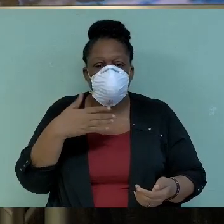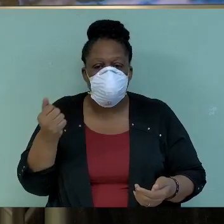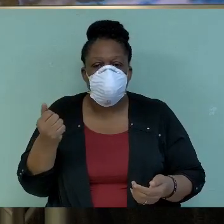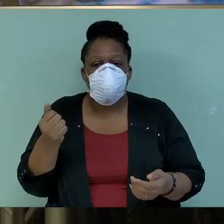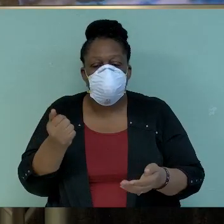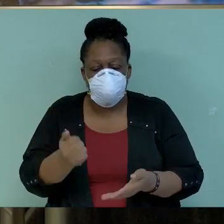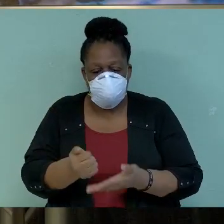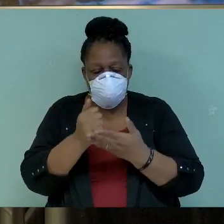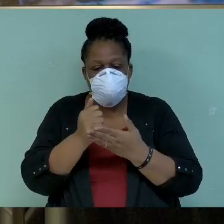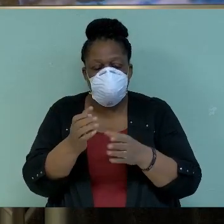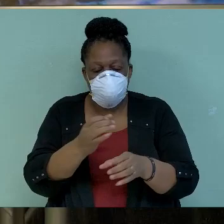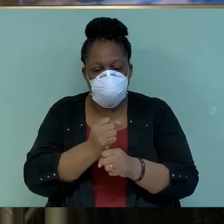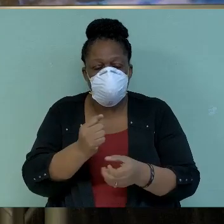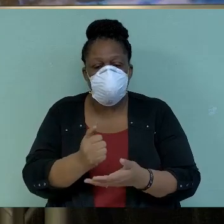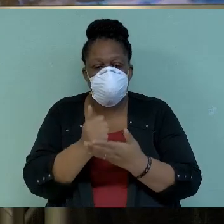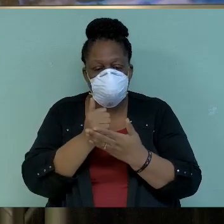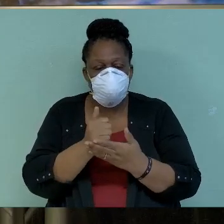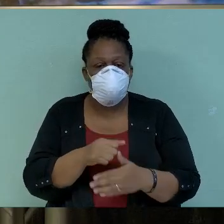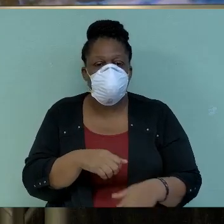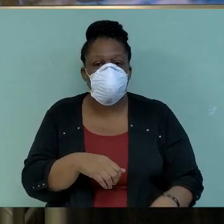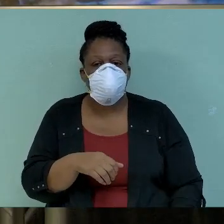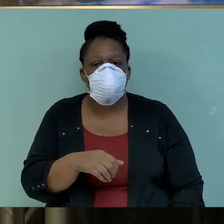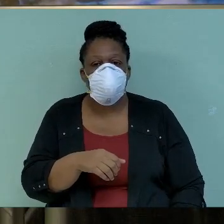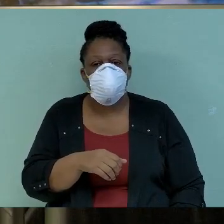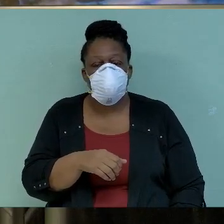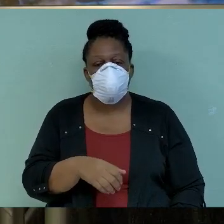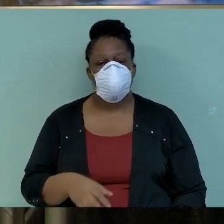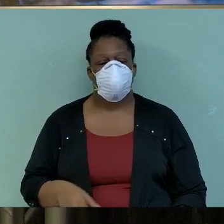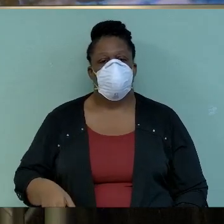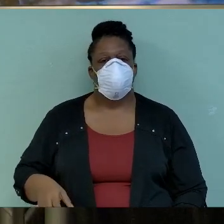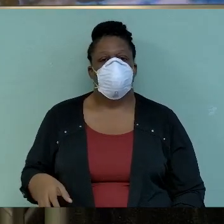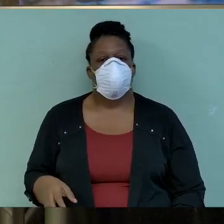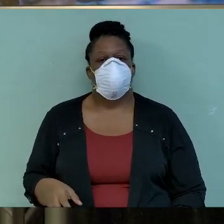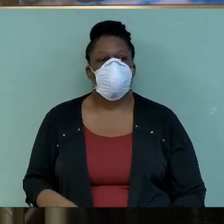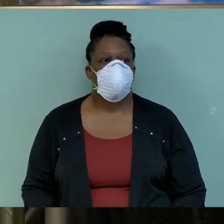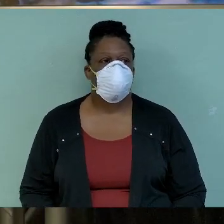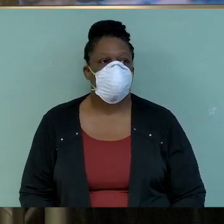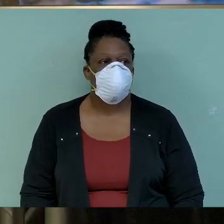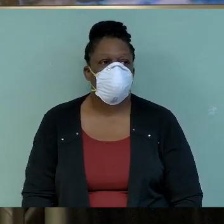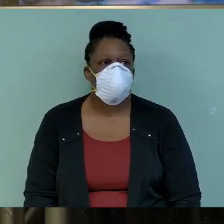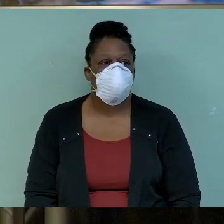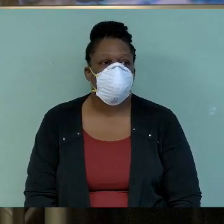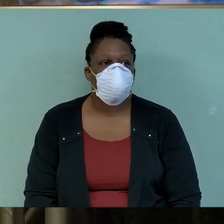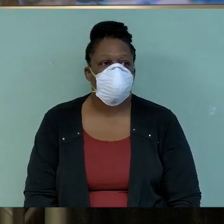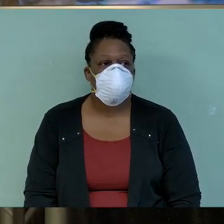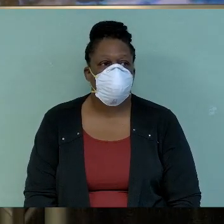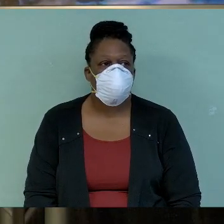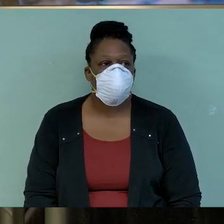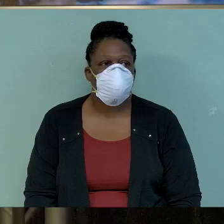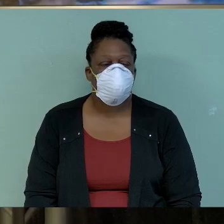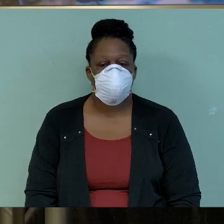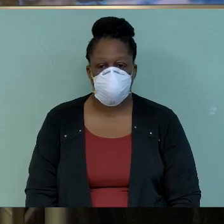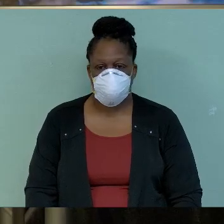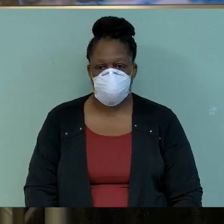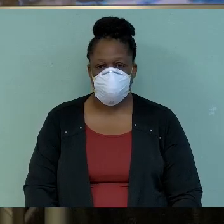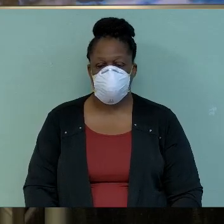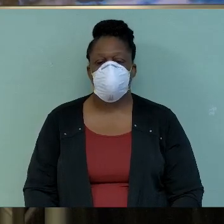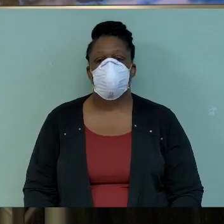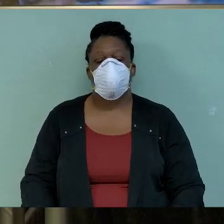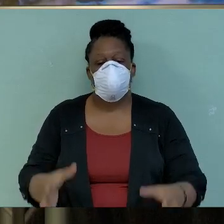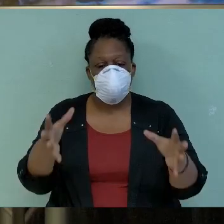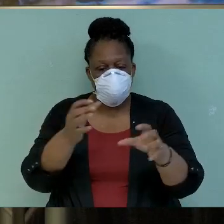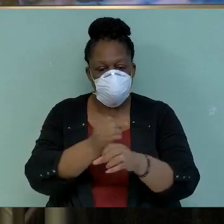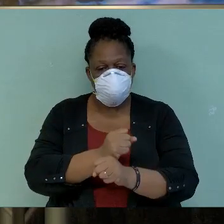accurately determine your risk so that you can take responsible precautions from credible sources such as